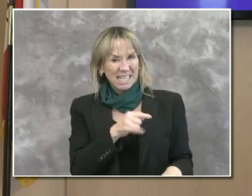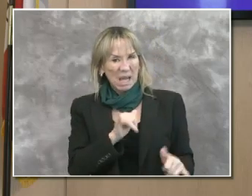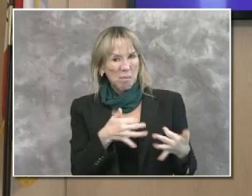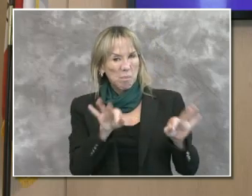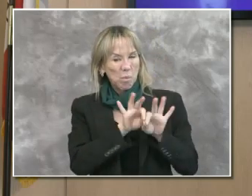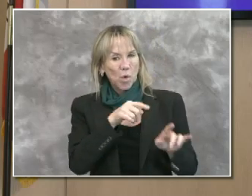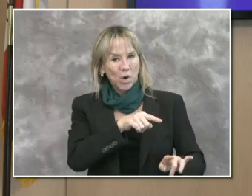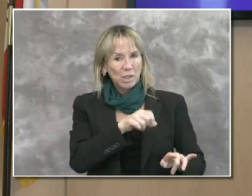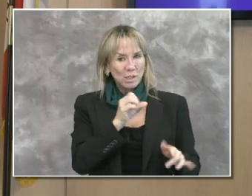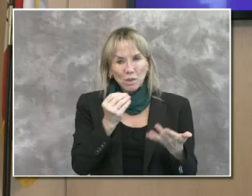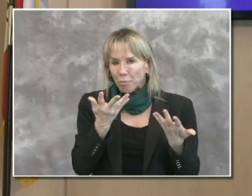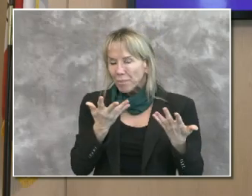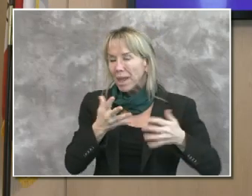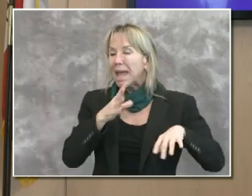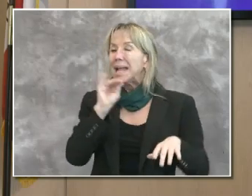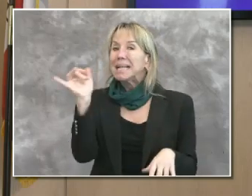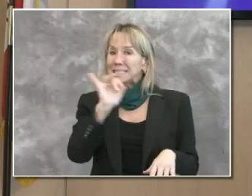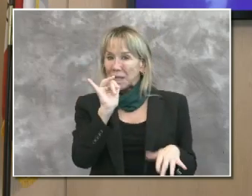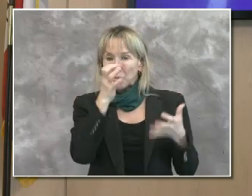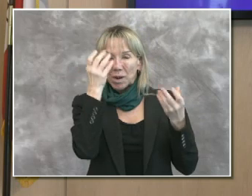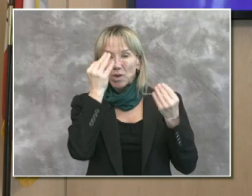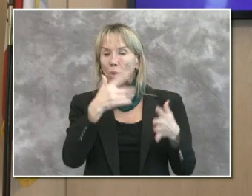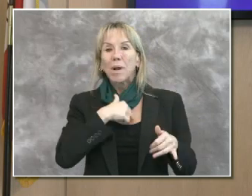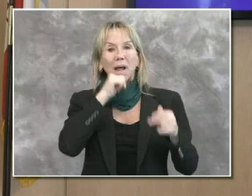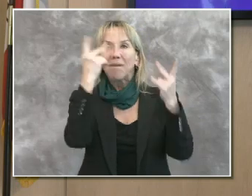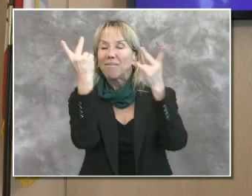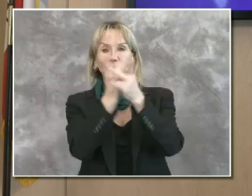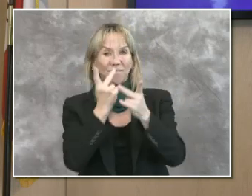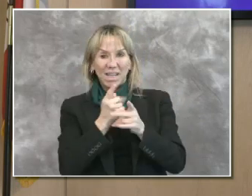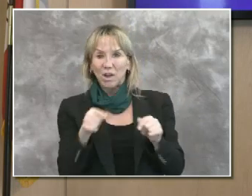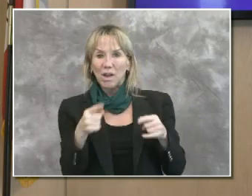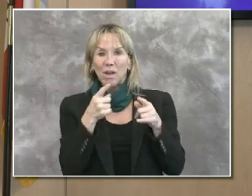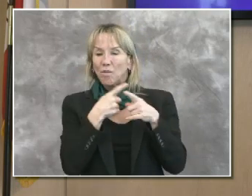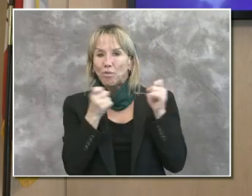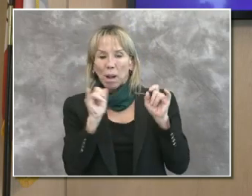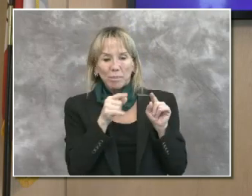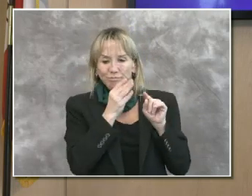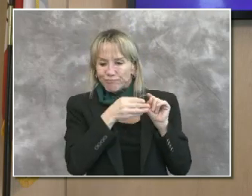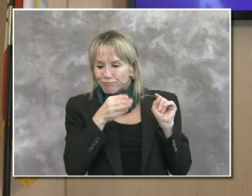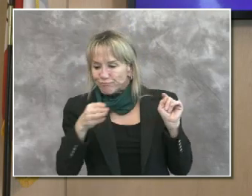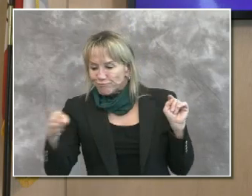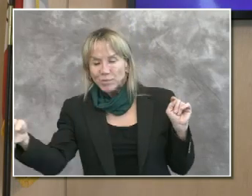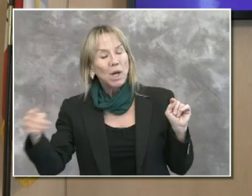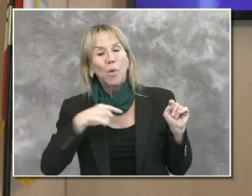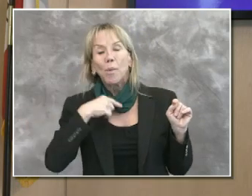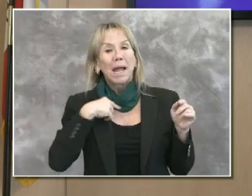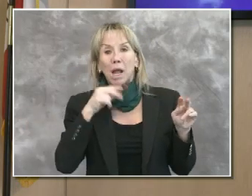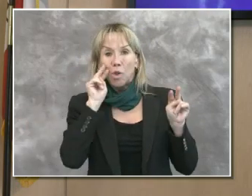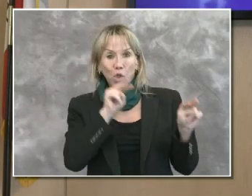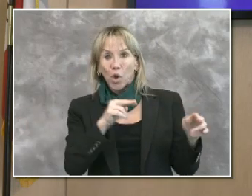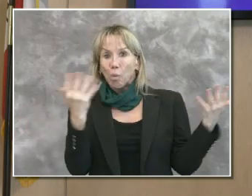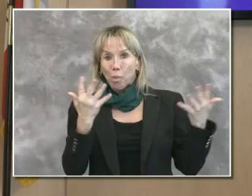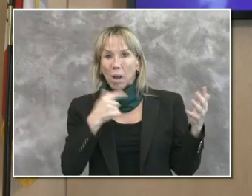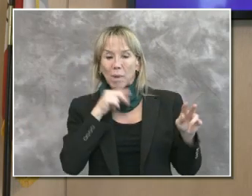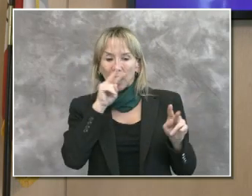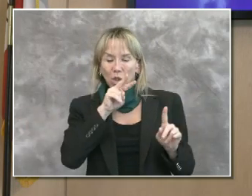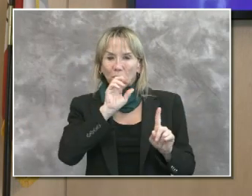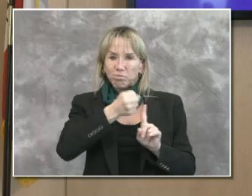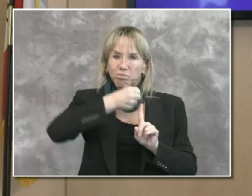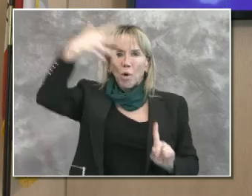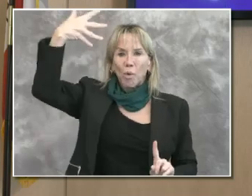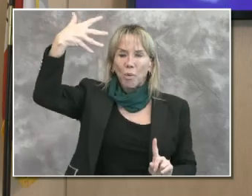not compounding this on a linear doubling. We are using it under a formula that takes into account exponential growth. Anyone